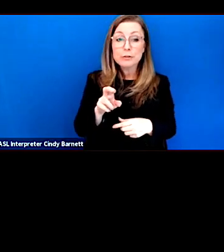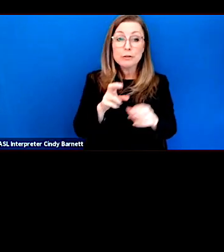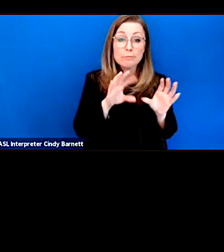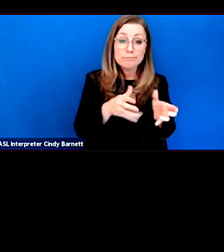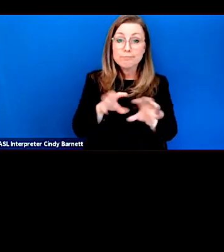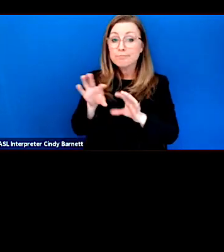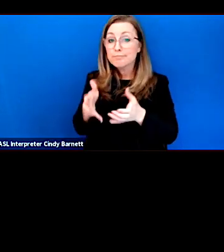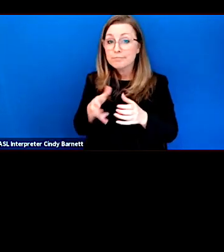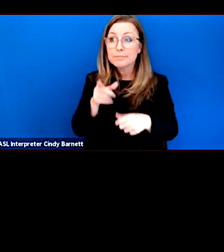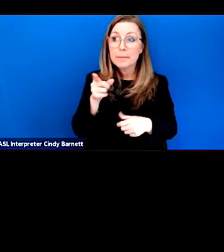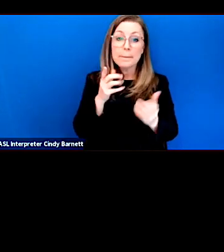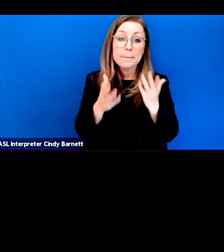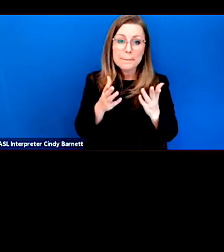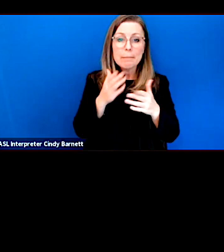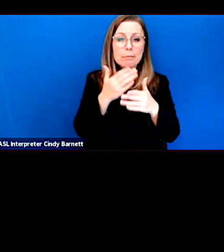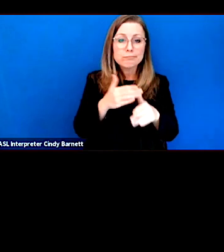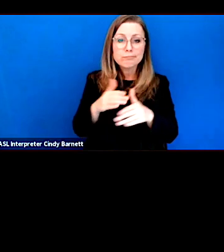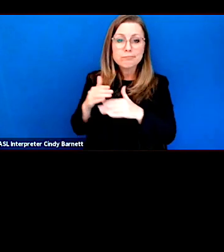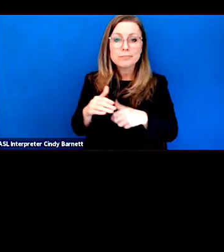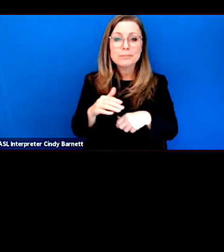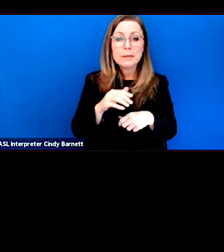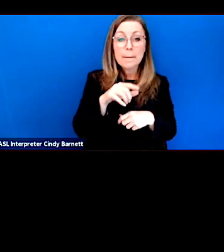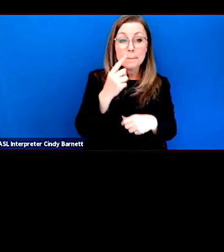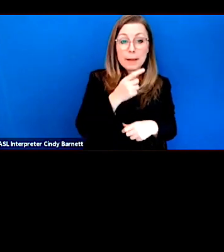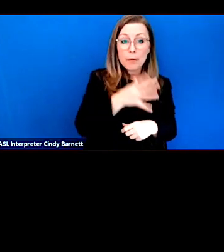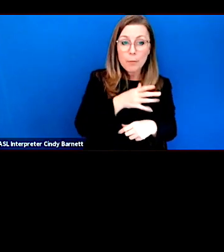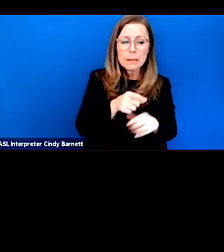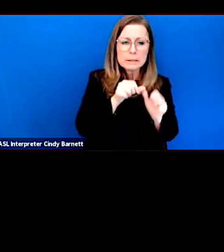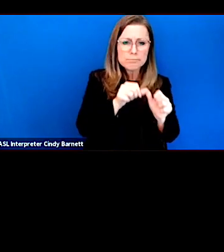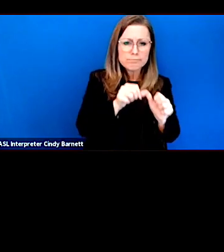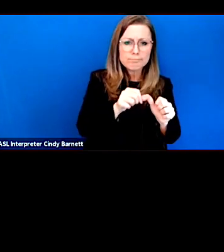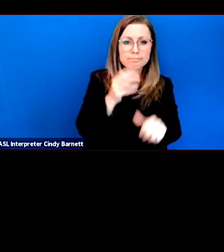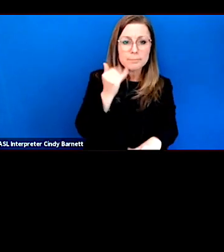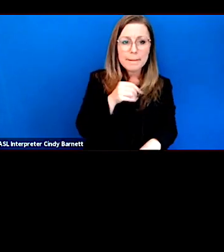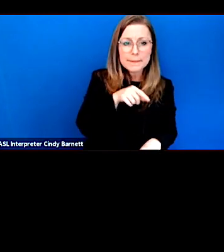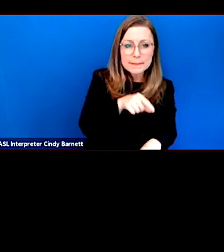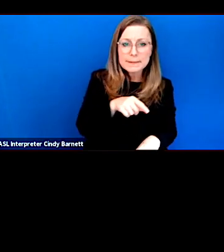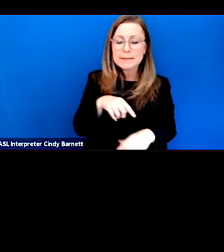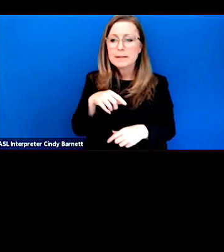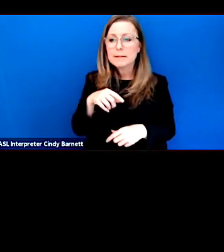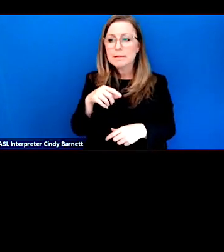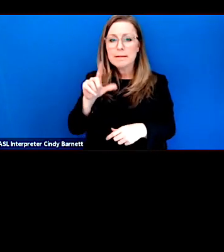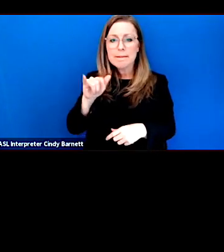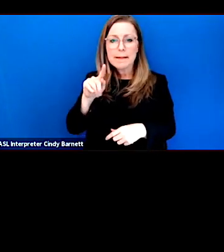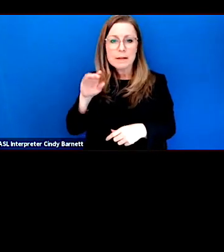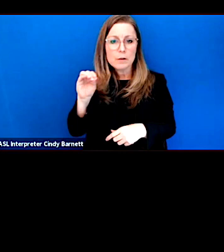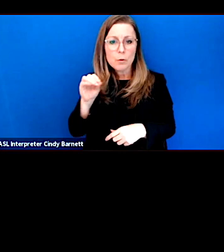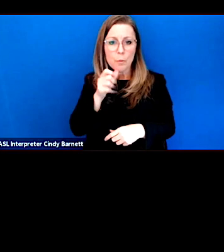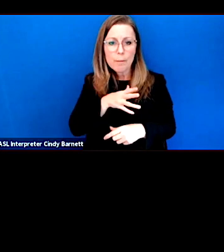persist because of this, or Latino women persist because of that, that's how we also are inclusive of literature that may not